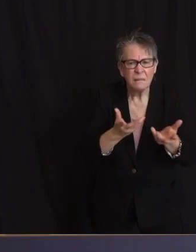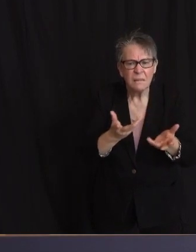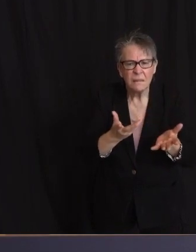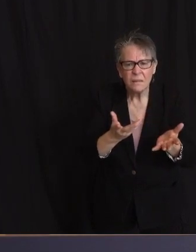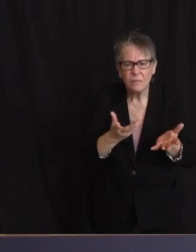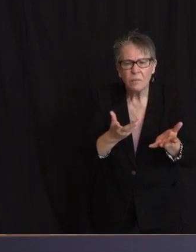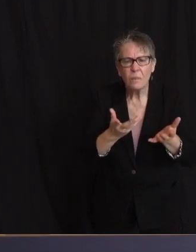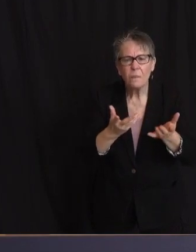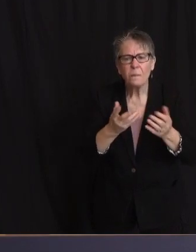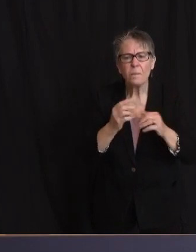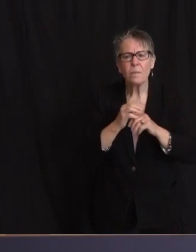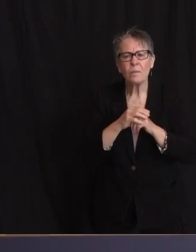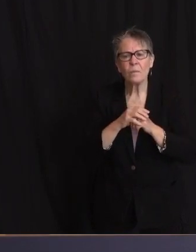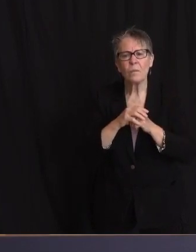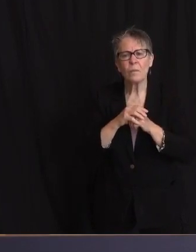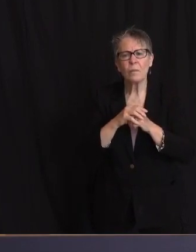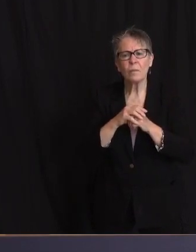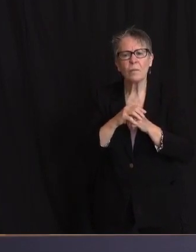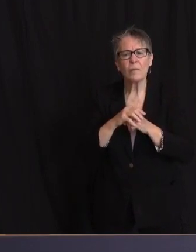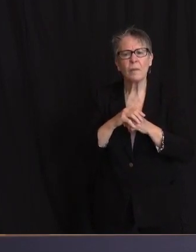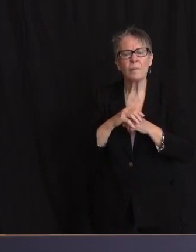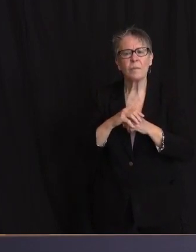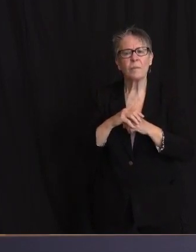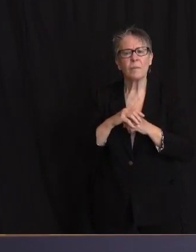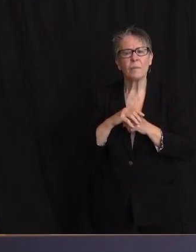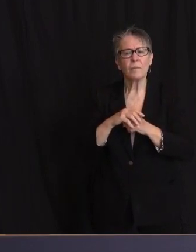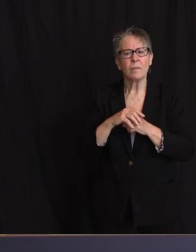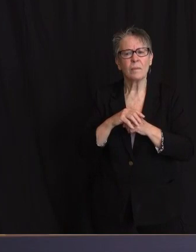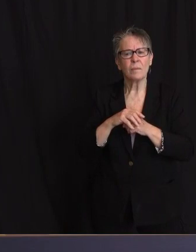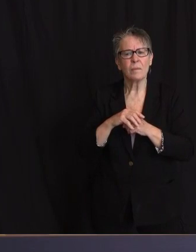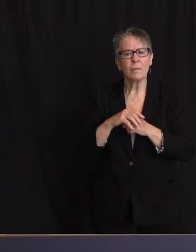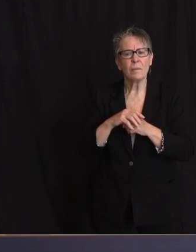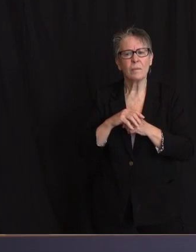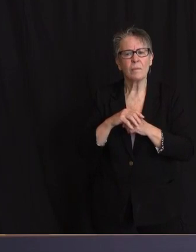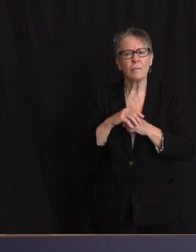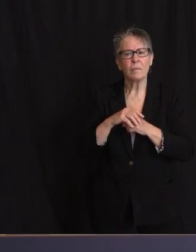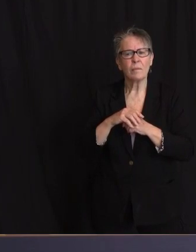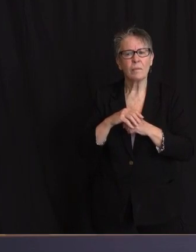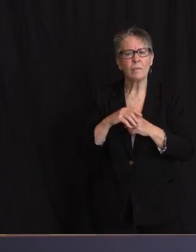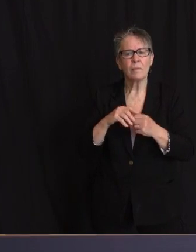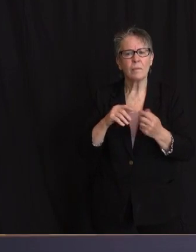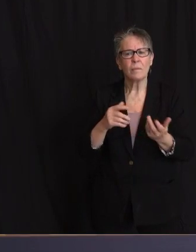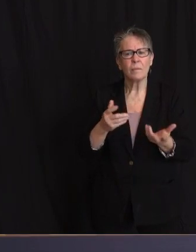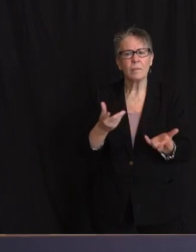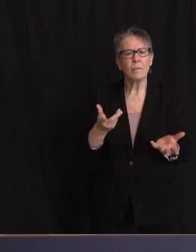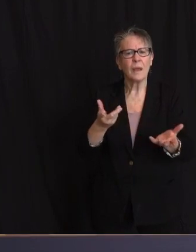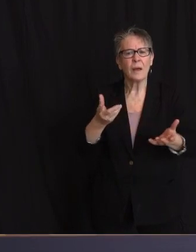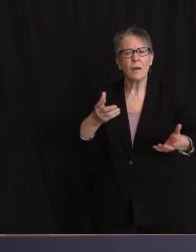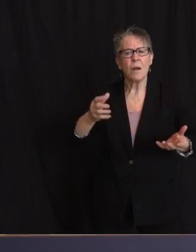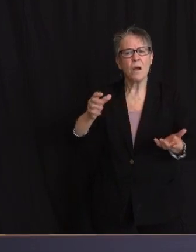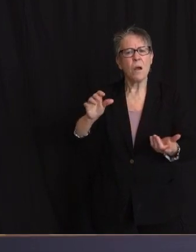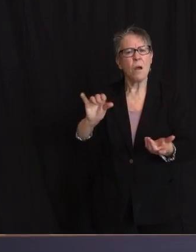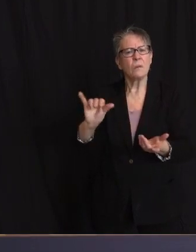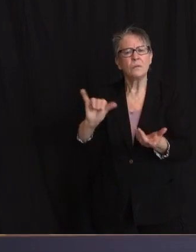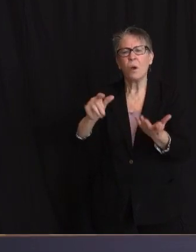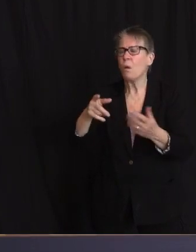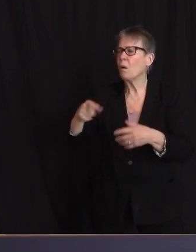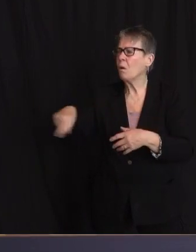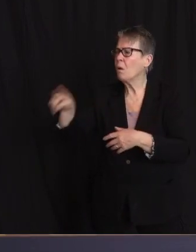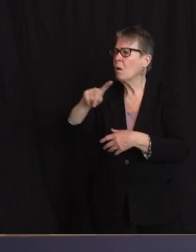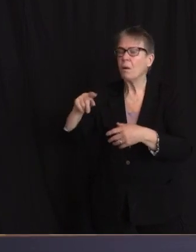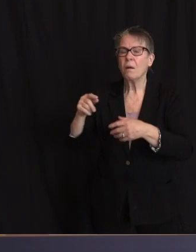families that they cannot obtain the necessary documents to legally drive now that they are of age because DMV facilities are